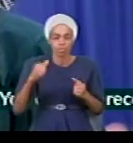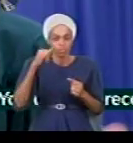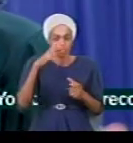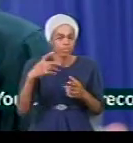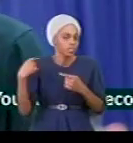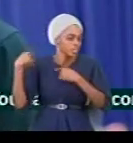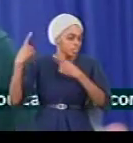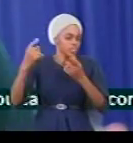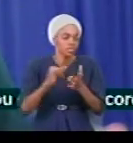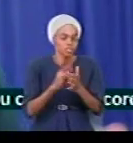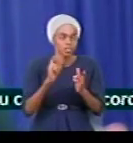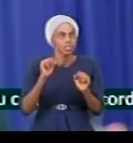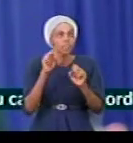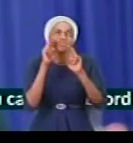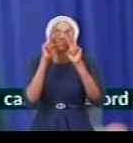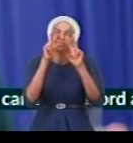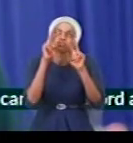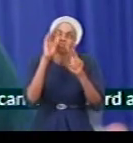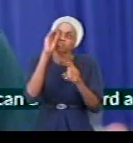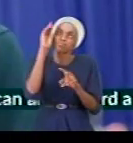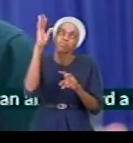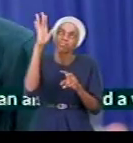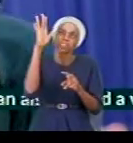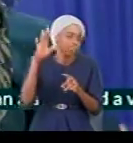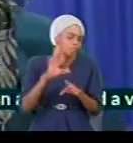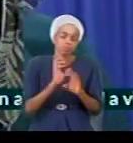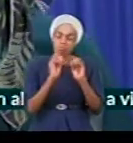me my second testimony